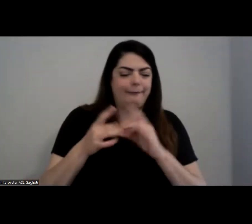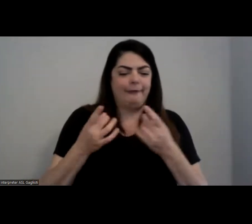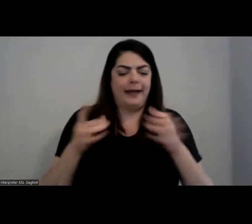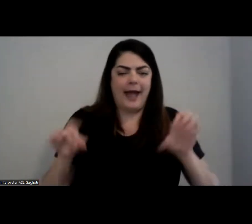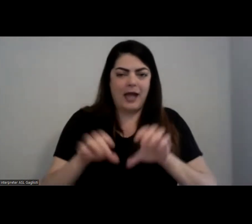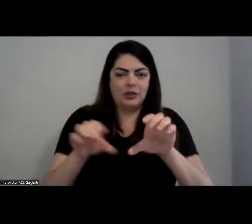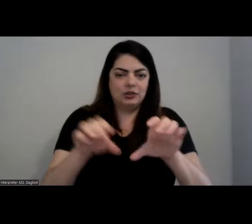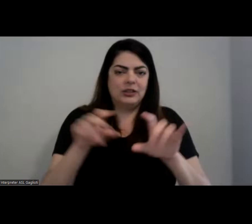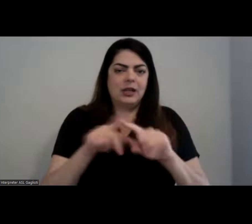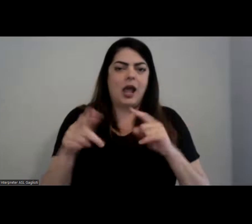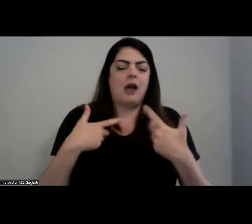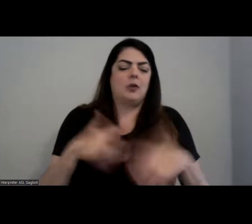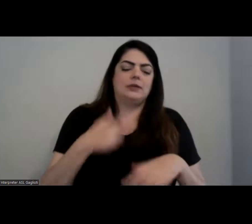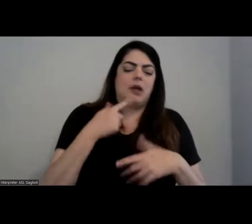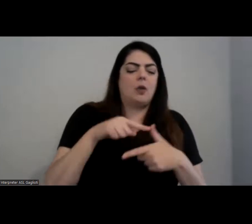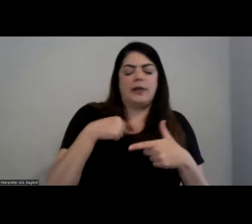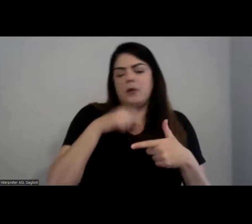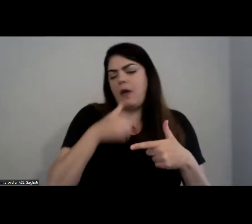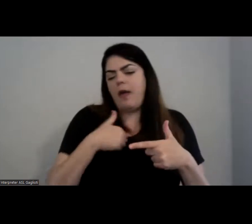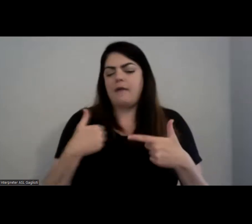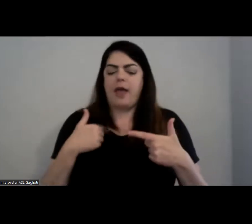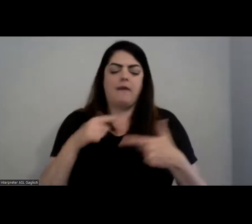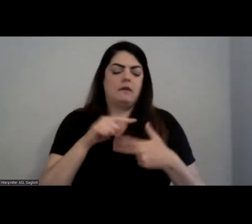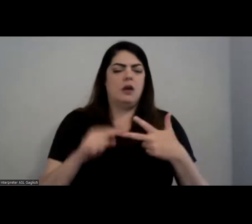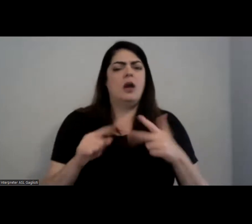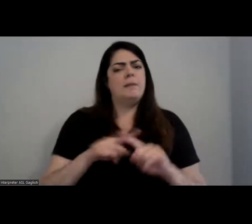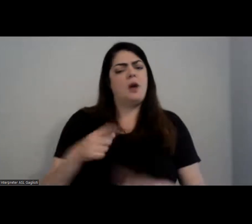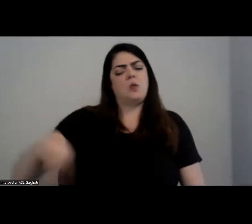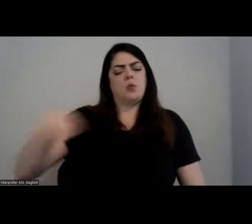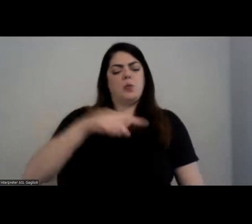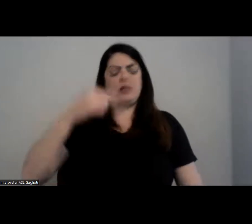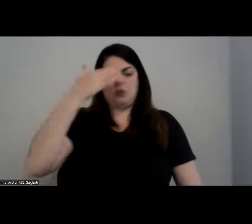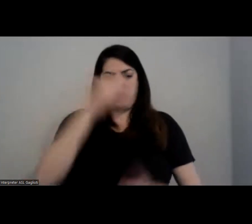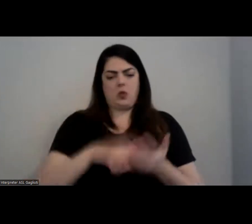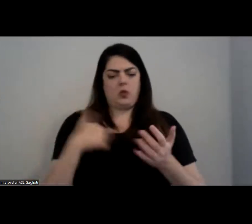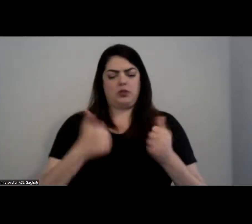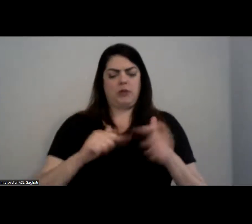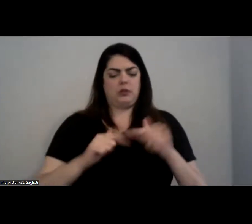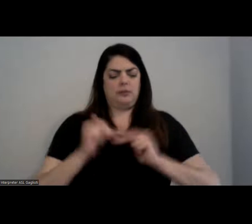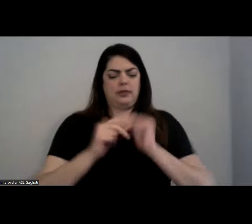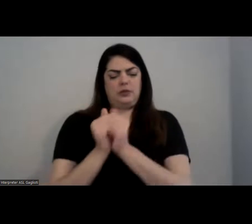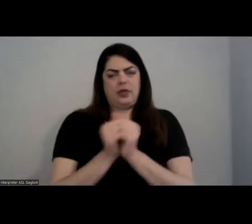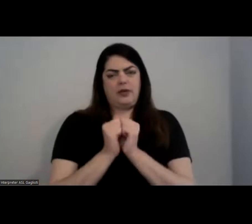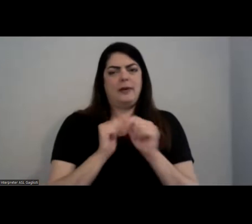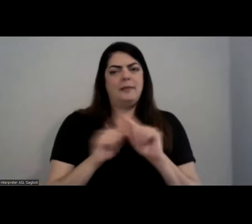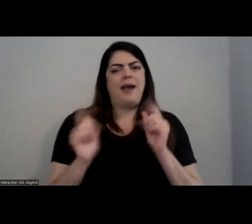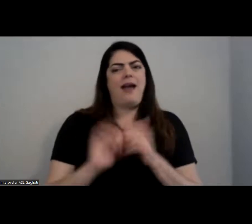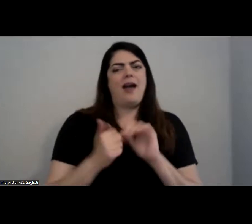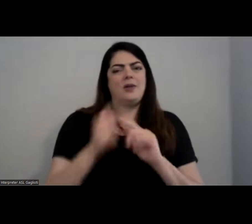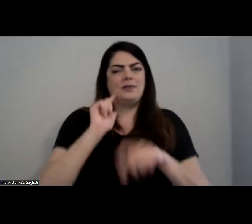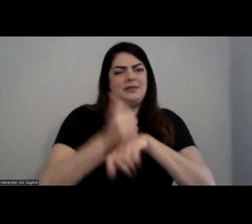It's like, we know what we're trying to build together. Have we set the conditions that enable us to move and to work in these